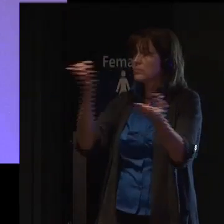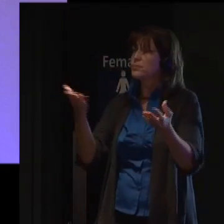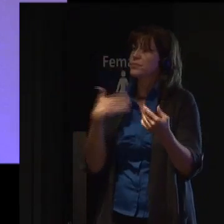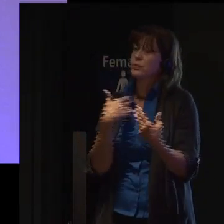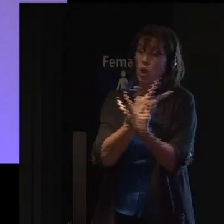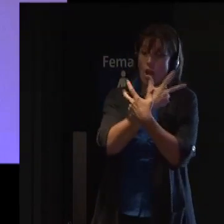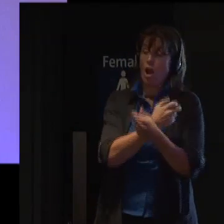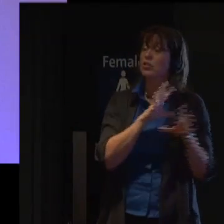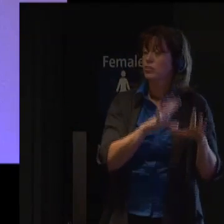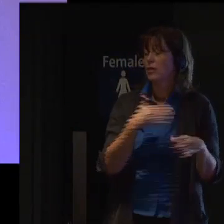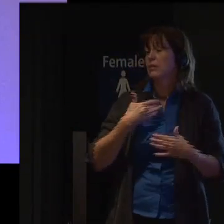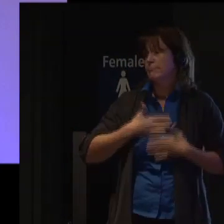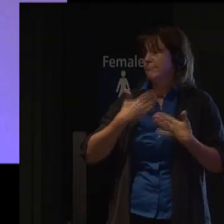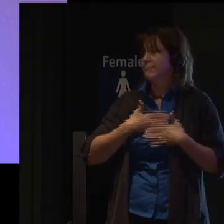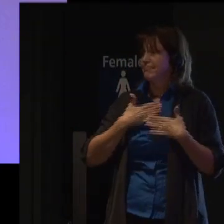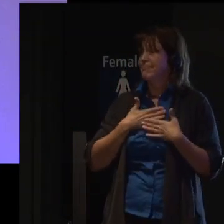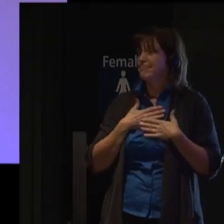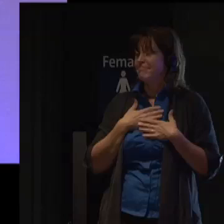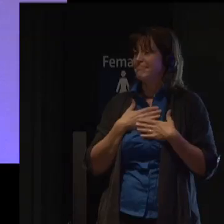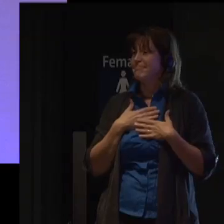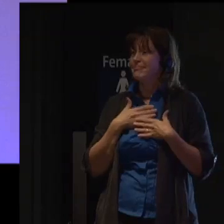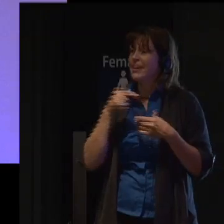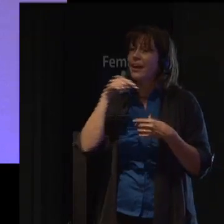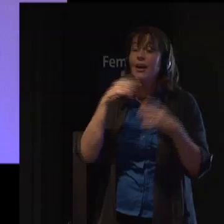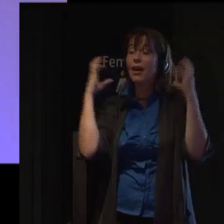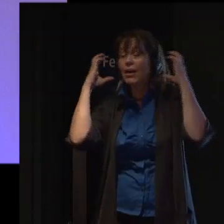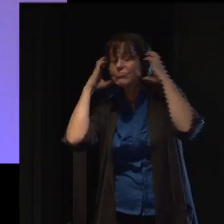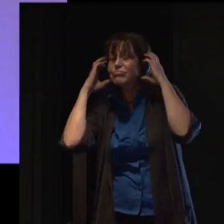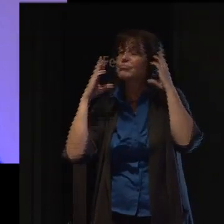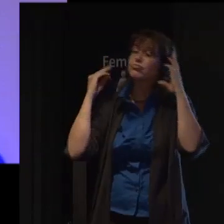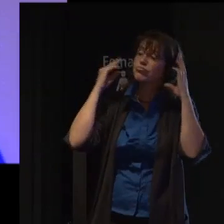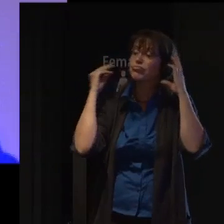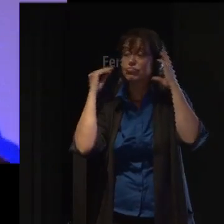pleased if this audio commentary is